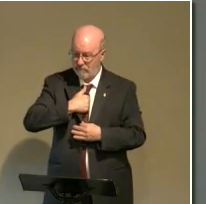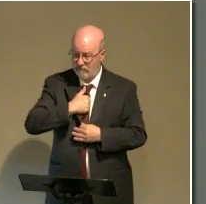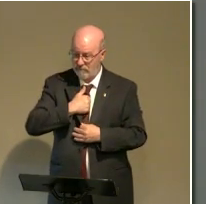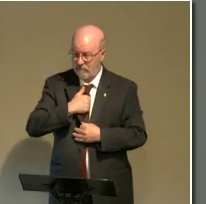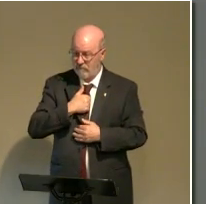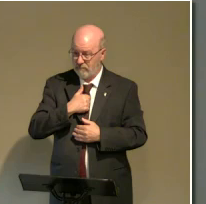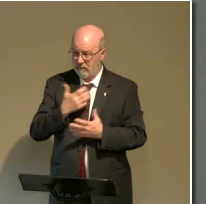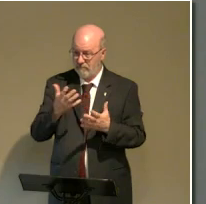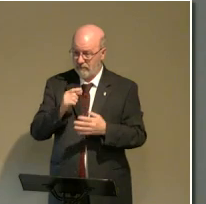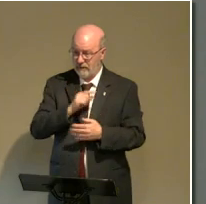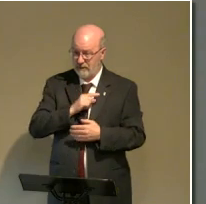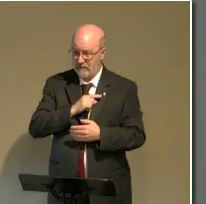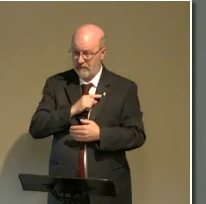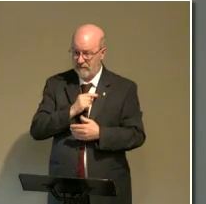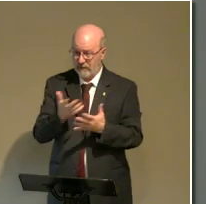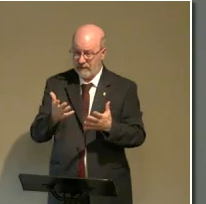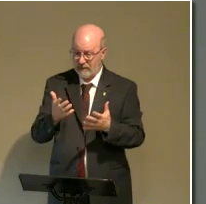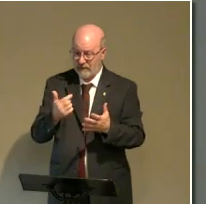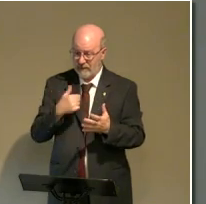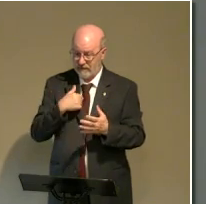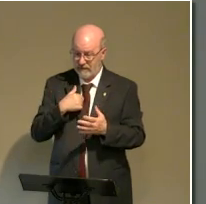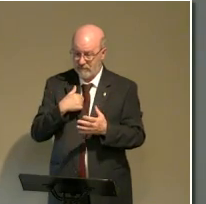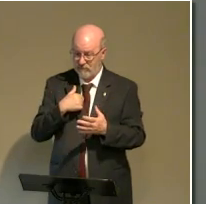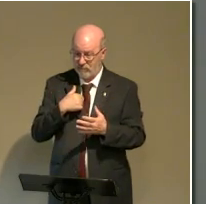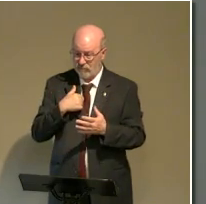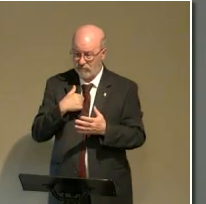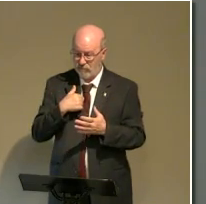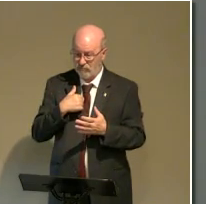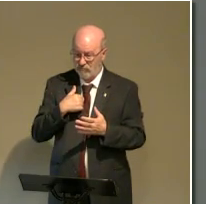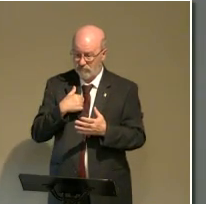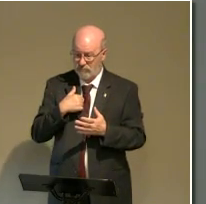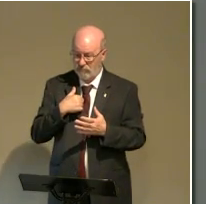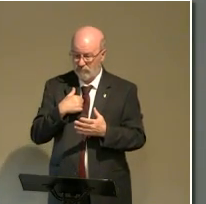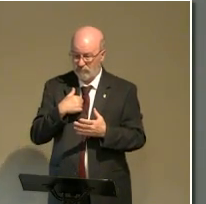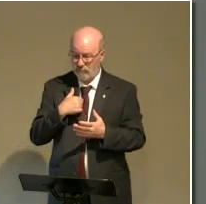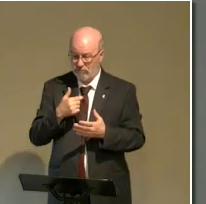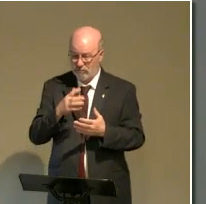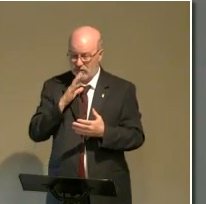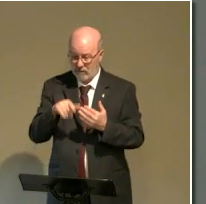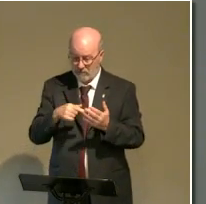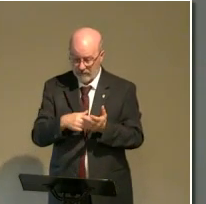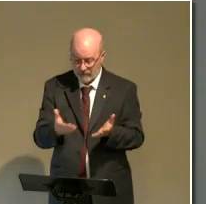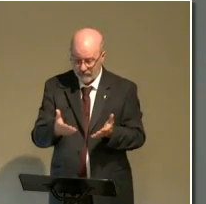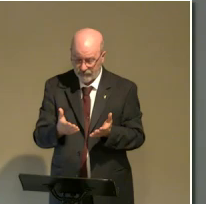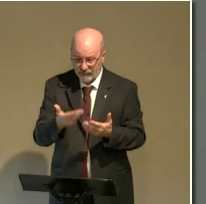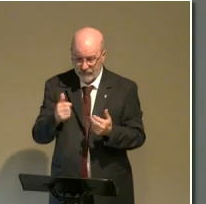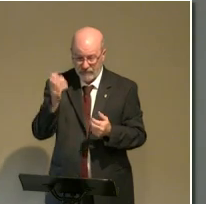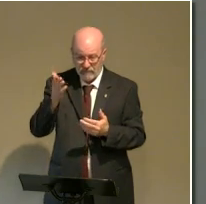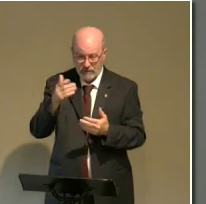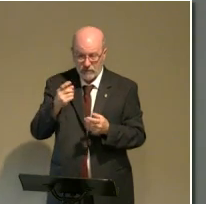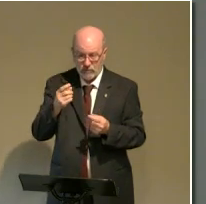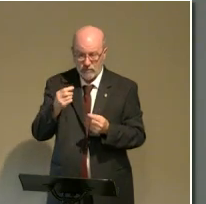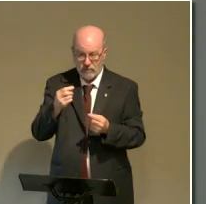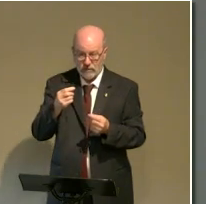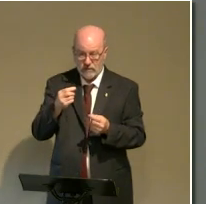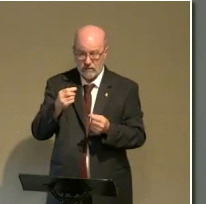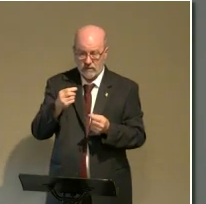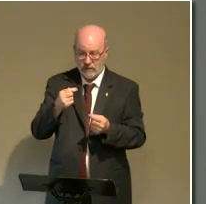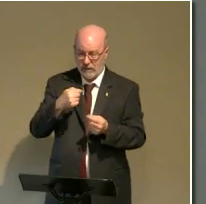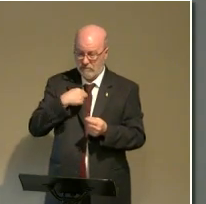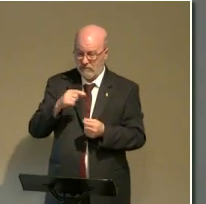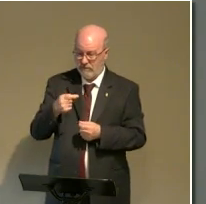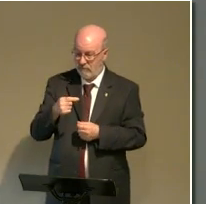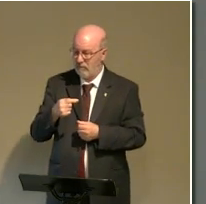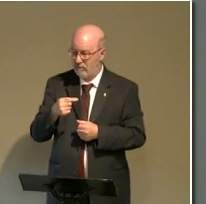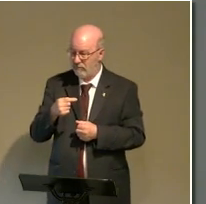extremely guilty of anything that I would ever bring forward here. Any message I do, it's got to go to me